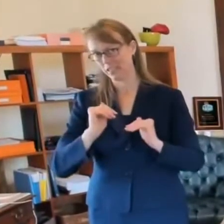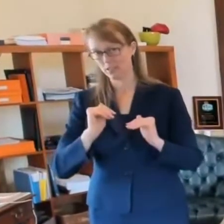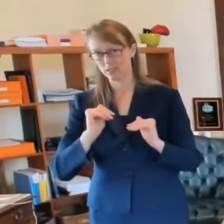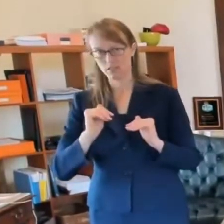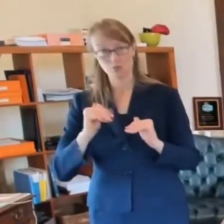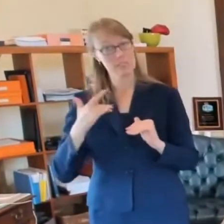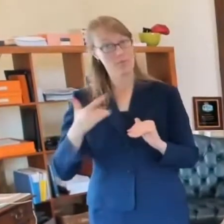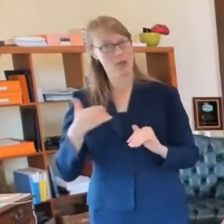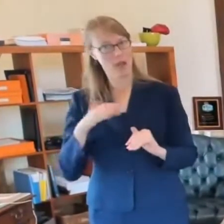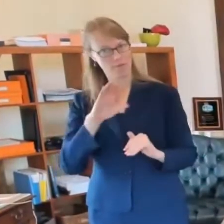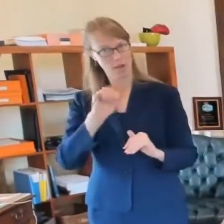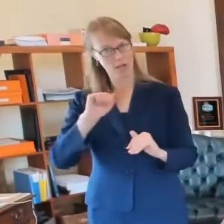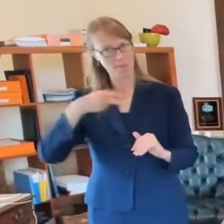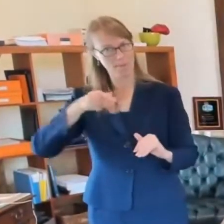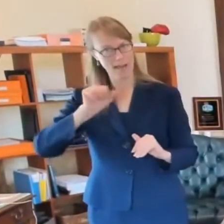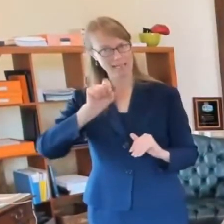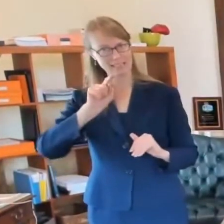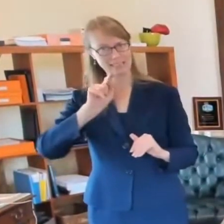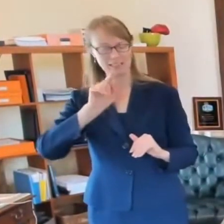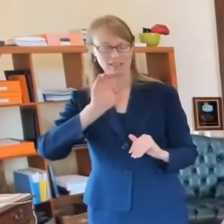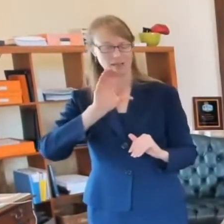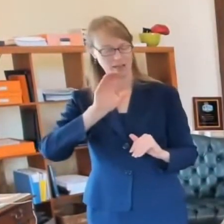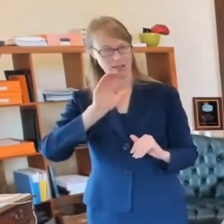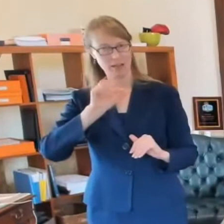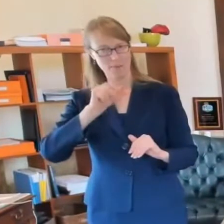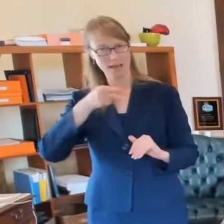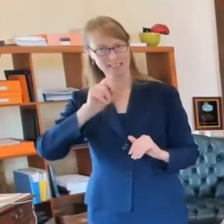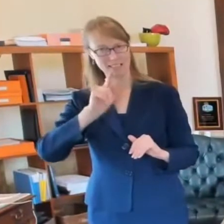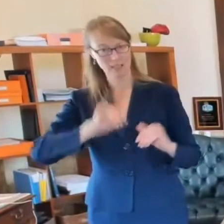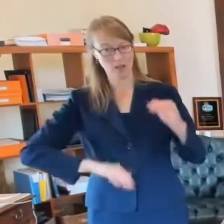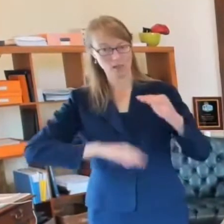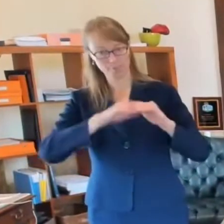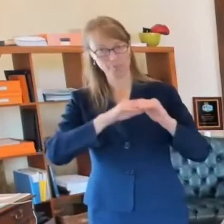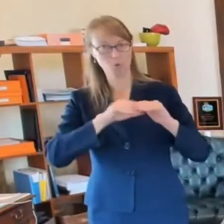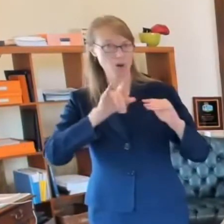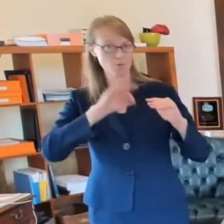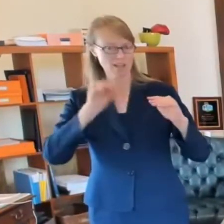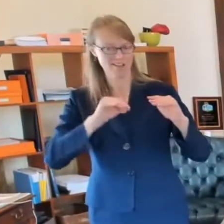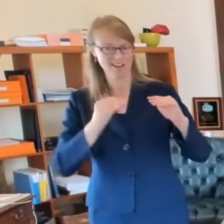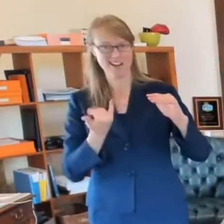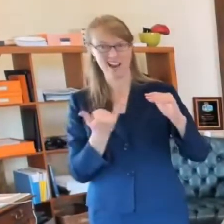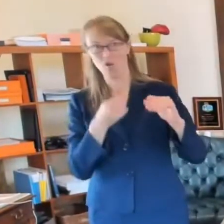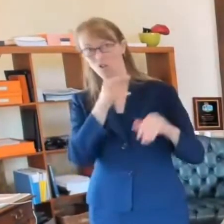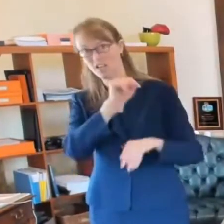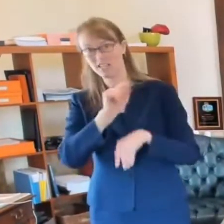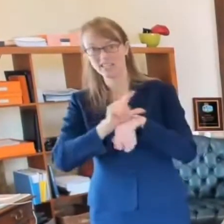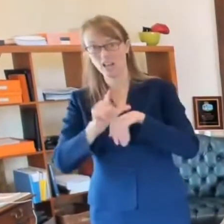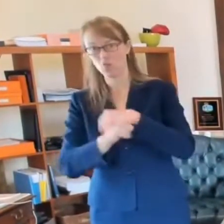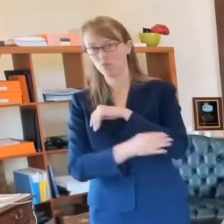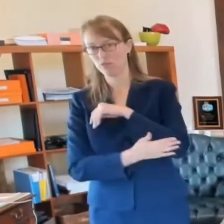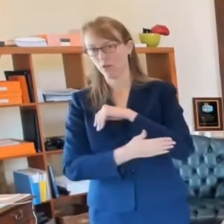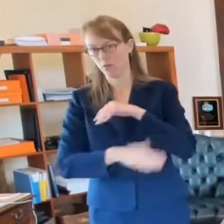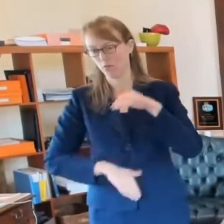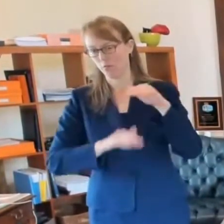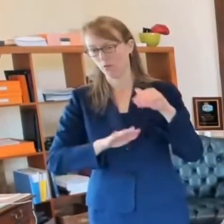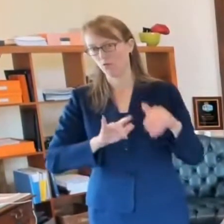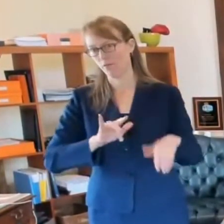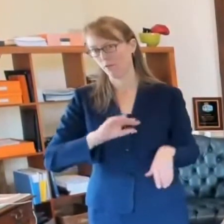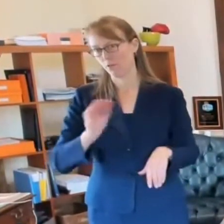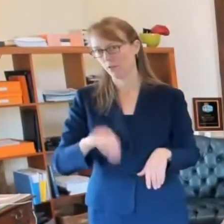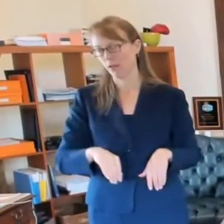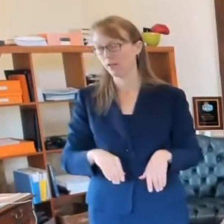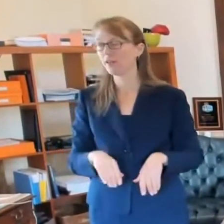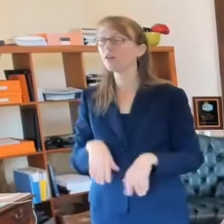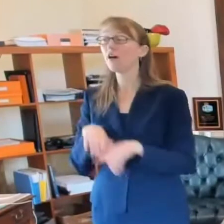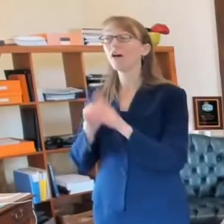are in the city of St. Louis. So Stephen, one, congratulations on your wedding in 19 days. I don't know